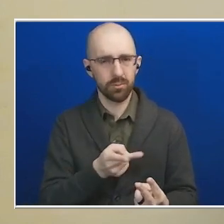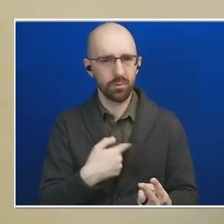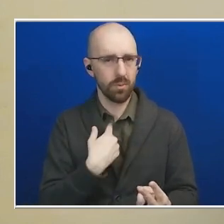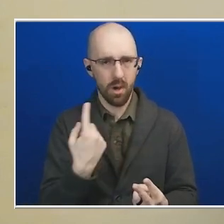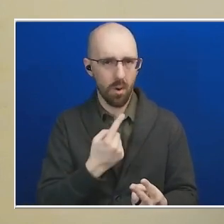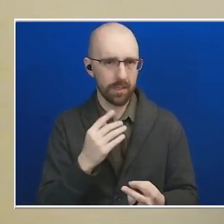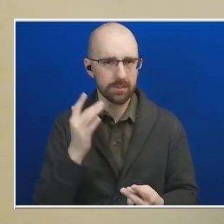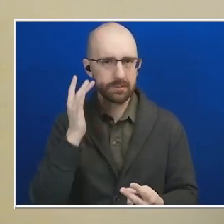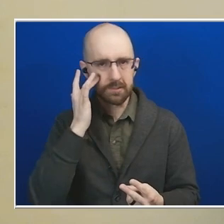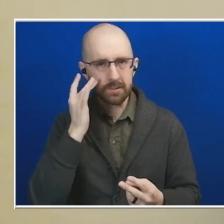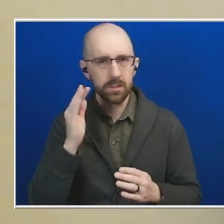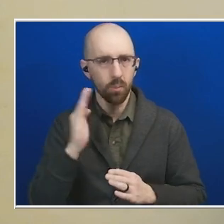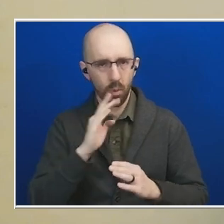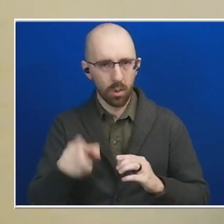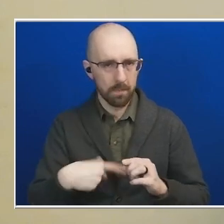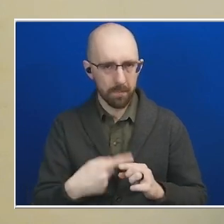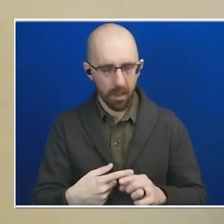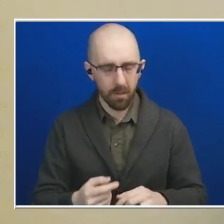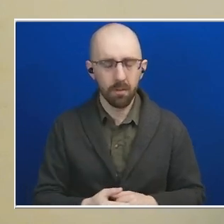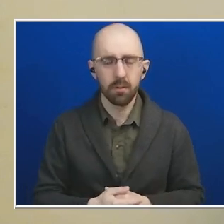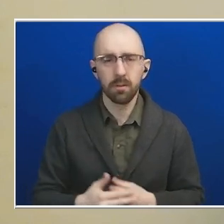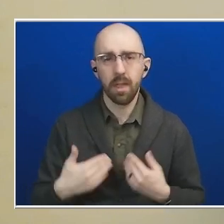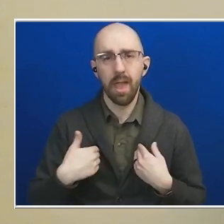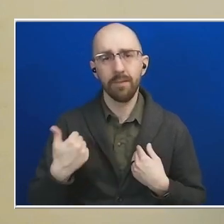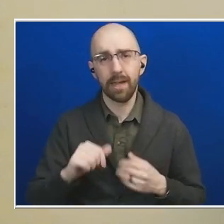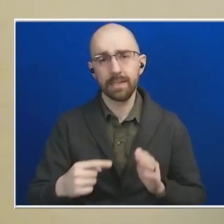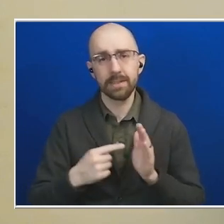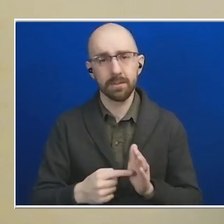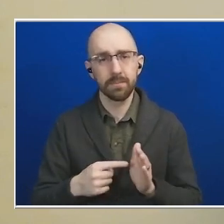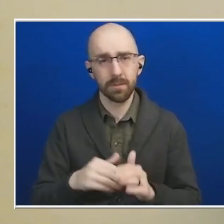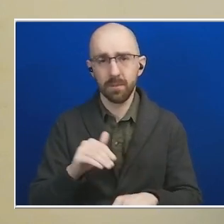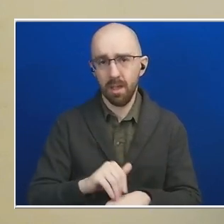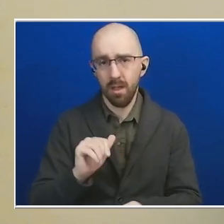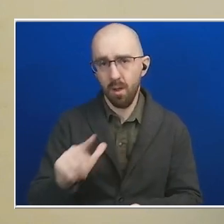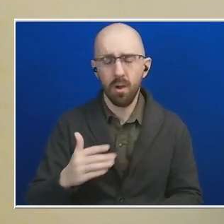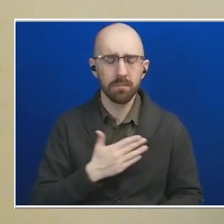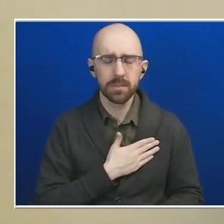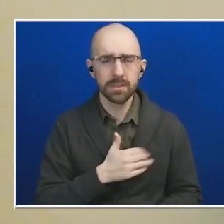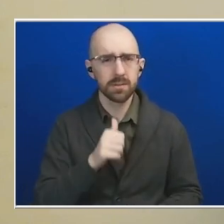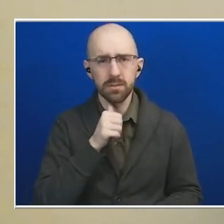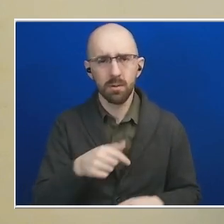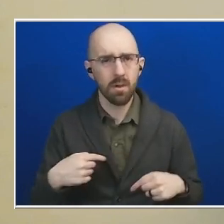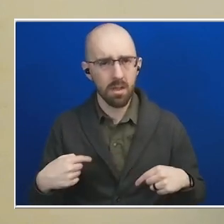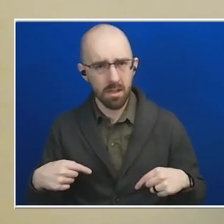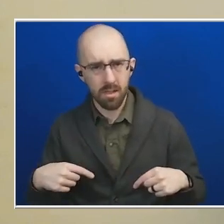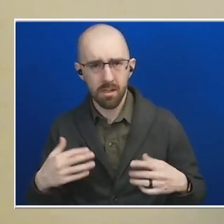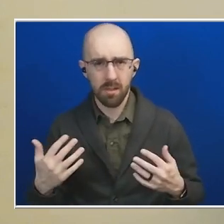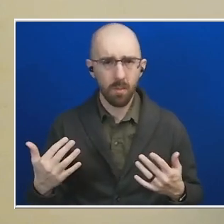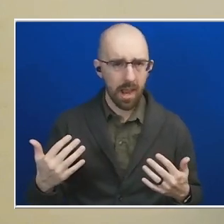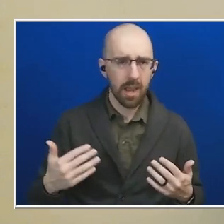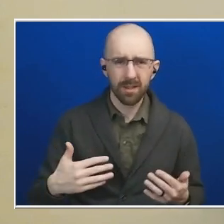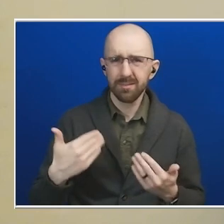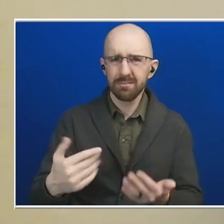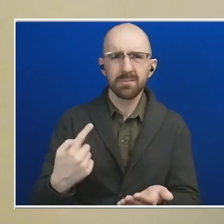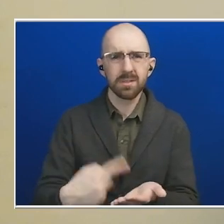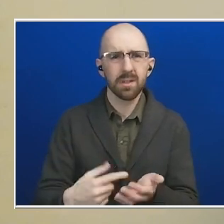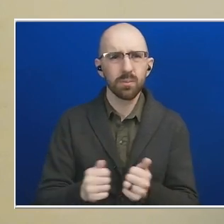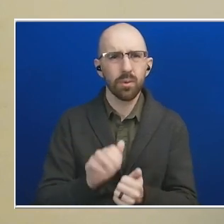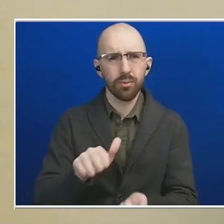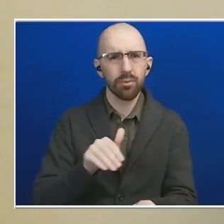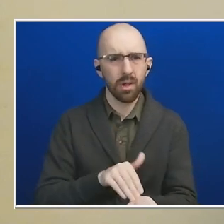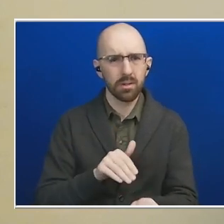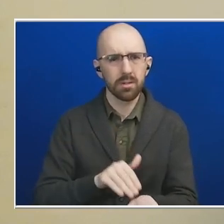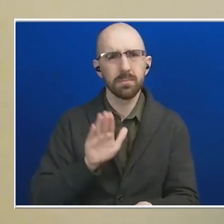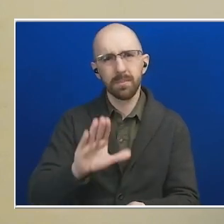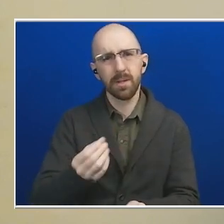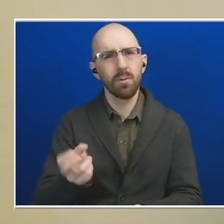about. And you have any symptoms at all, please don't hesitate to discuss this with your doctor and be your own advocate. If